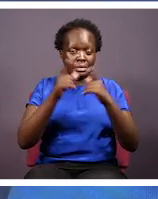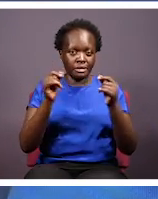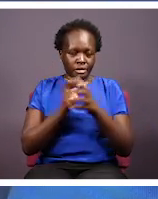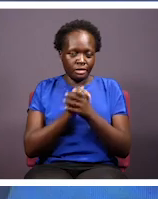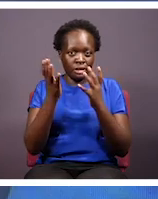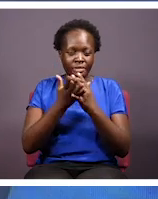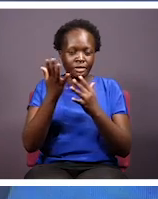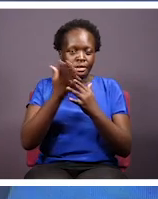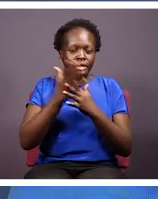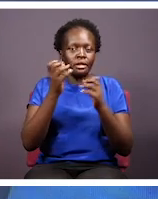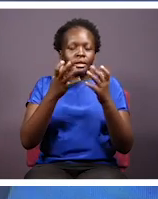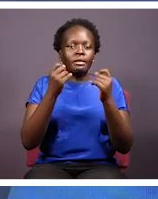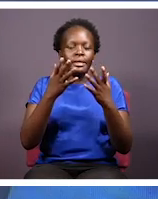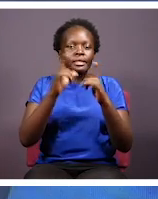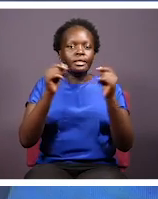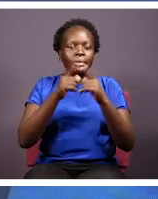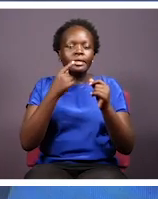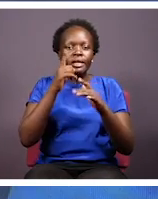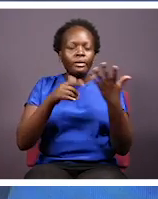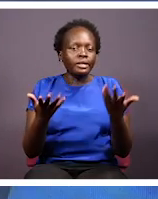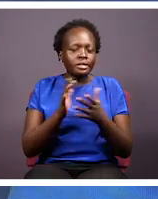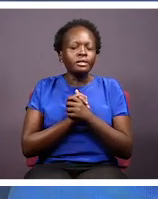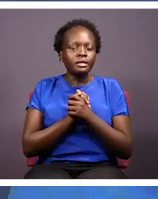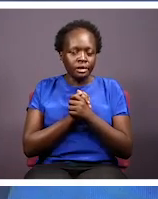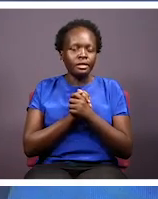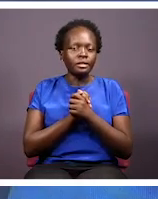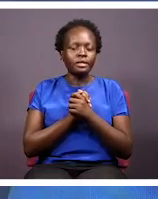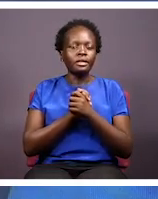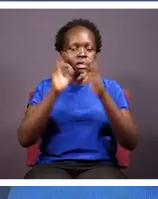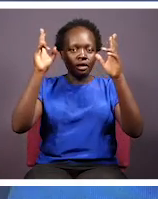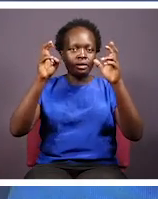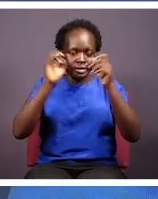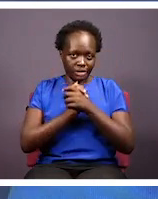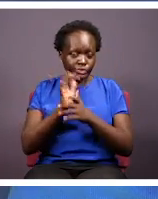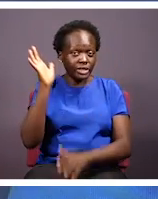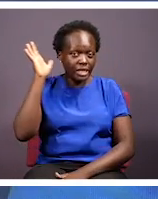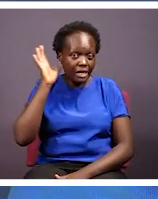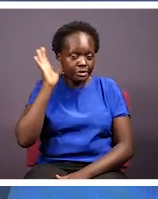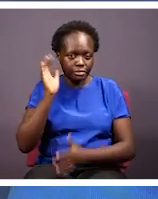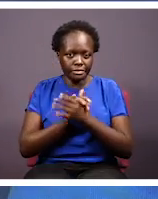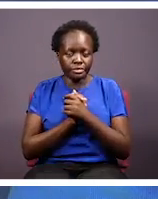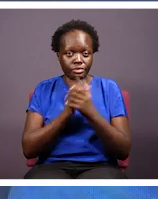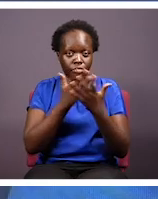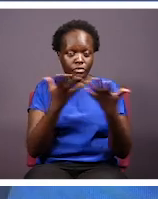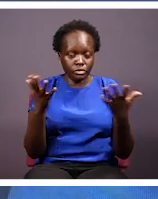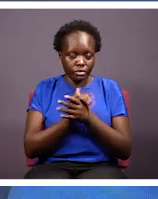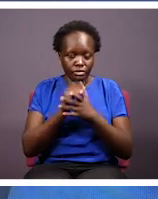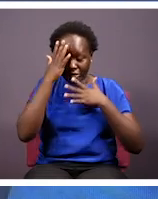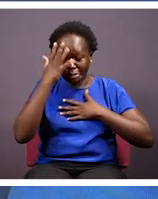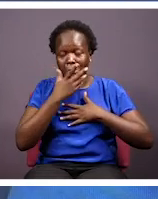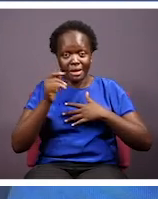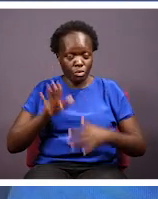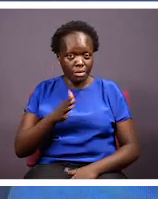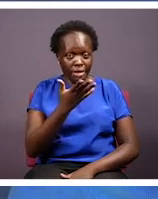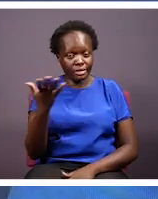statements this is what he said and i quote hear this ye humble men and women